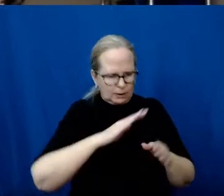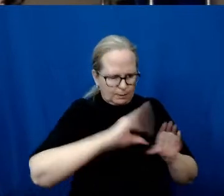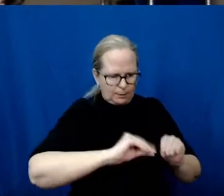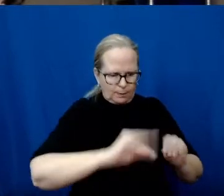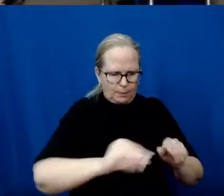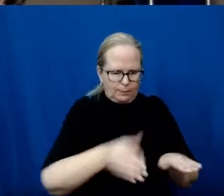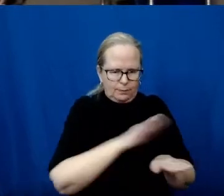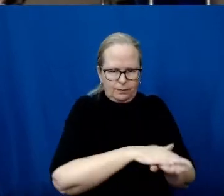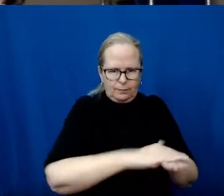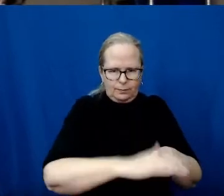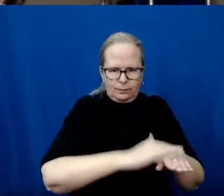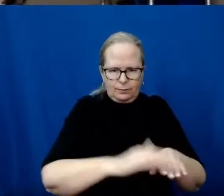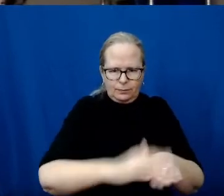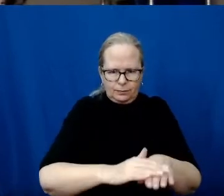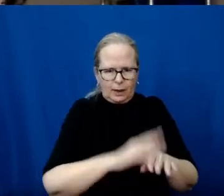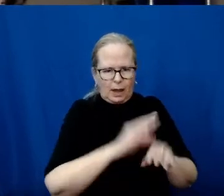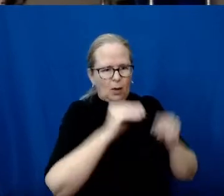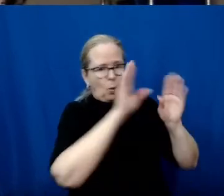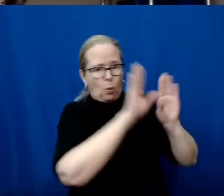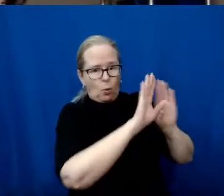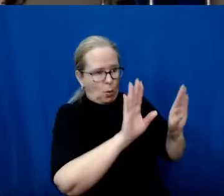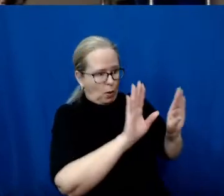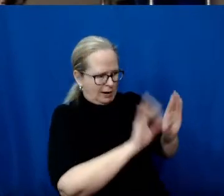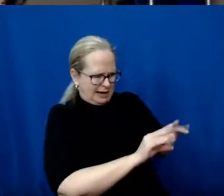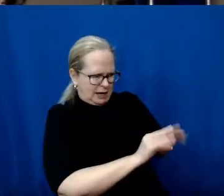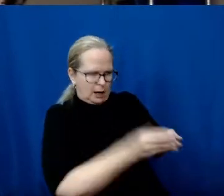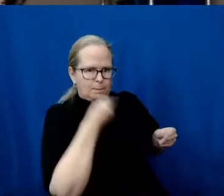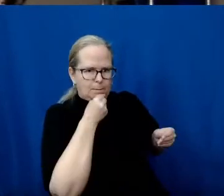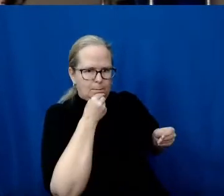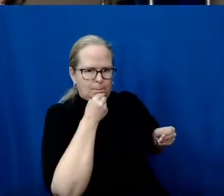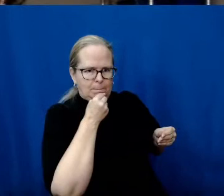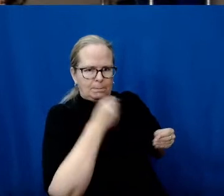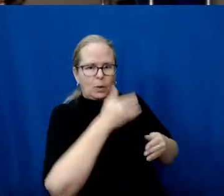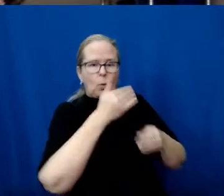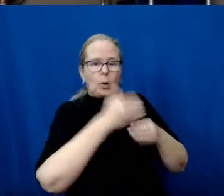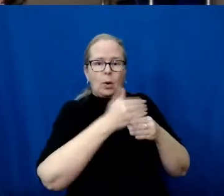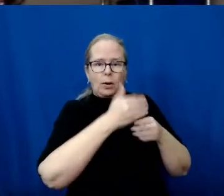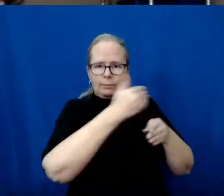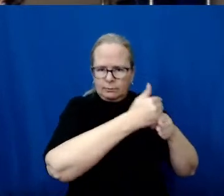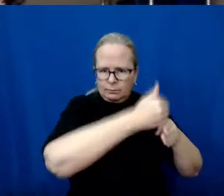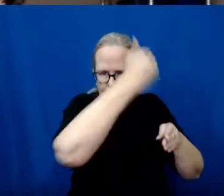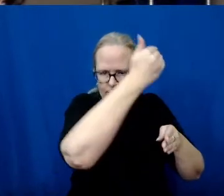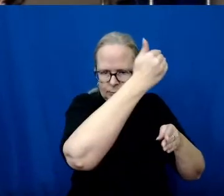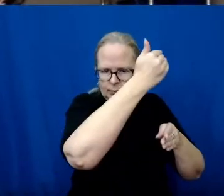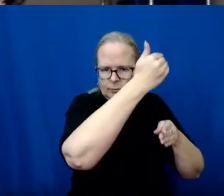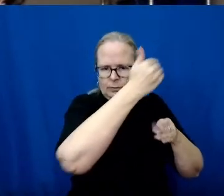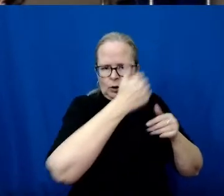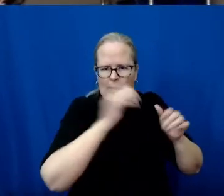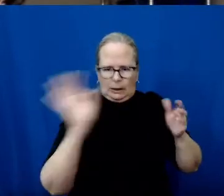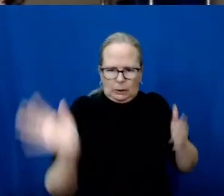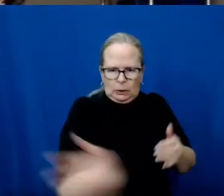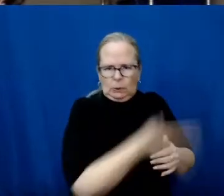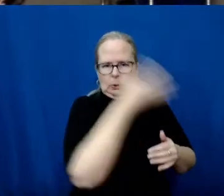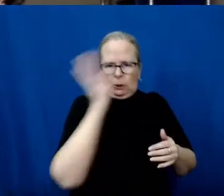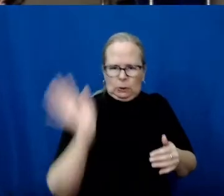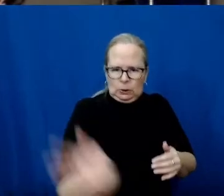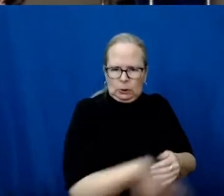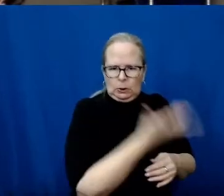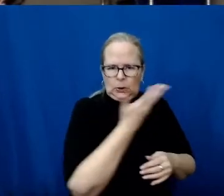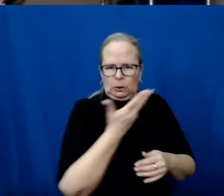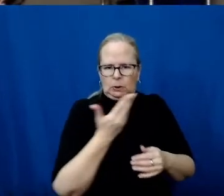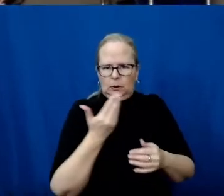move would be a really good first step. And then possibly layer that with